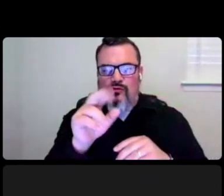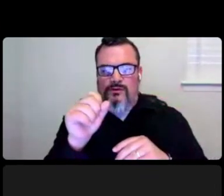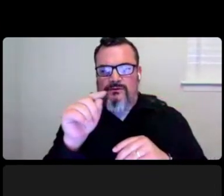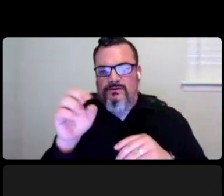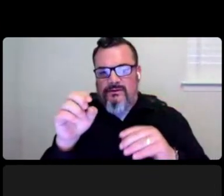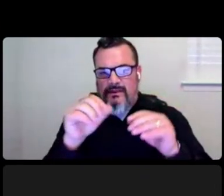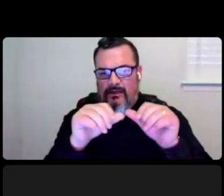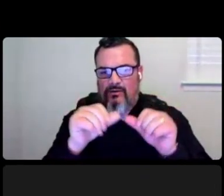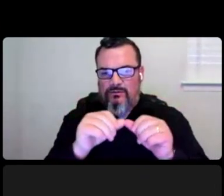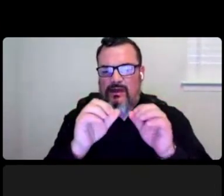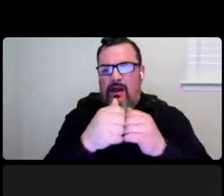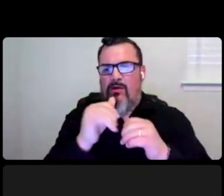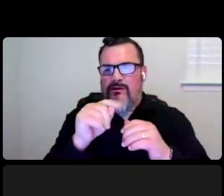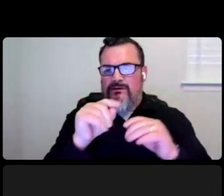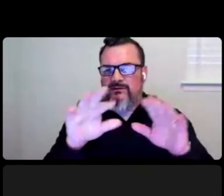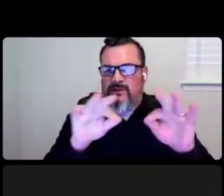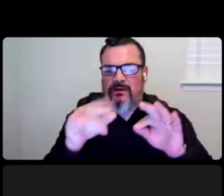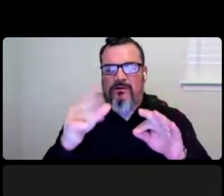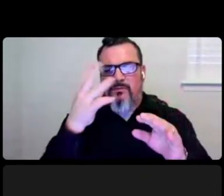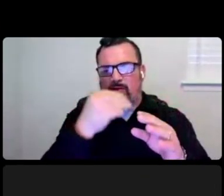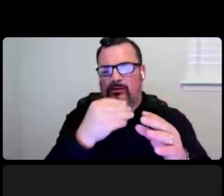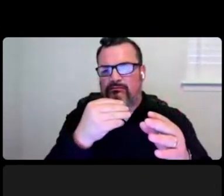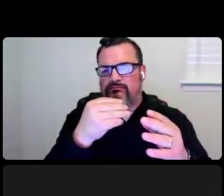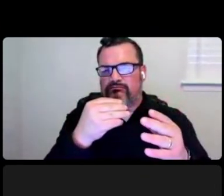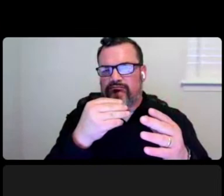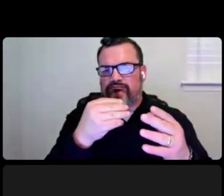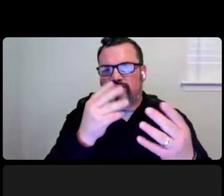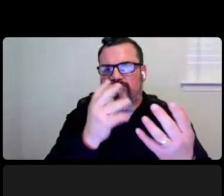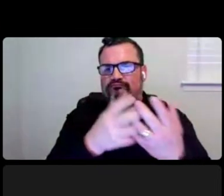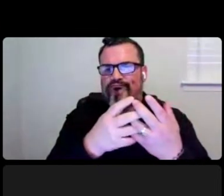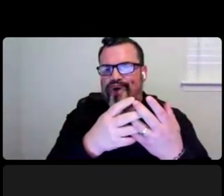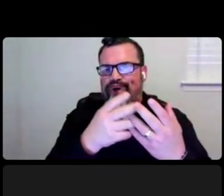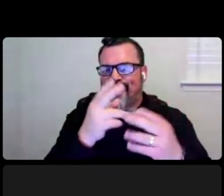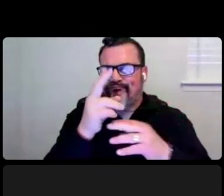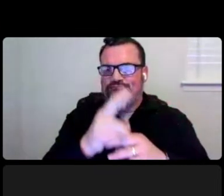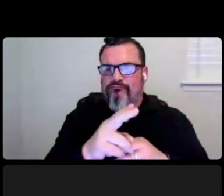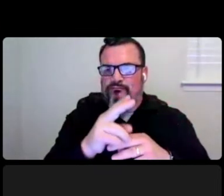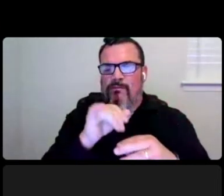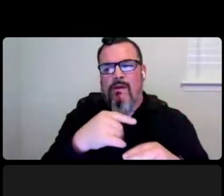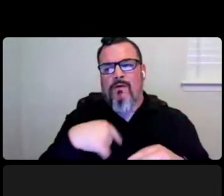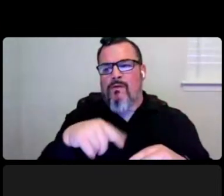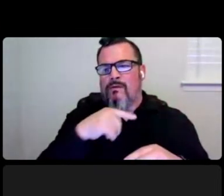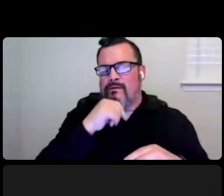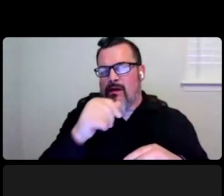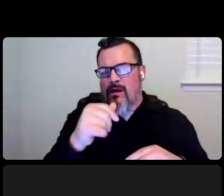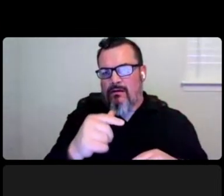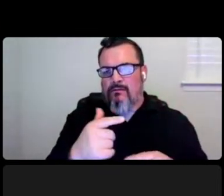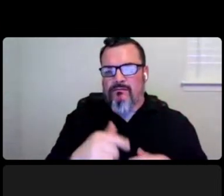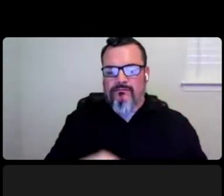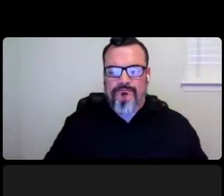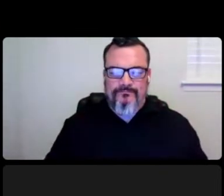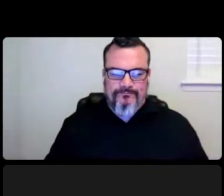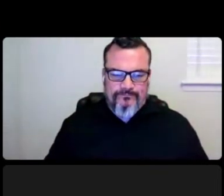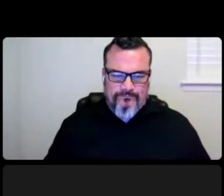just how it's elected. So you're pretty immune to those suits that a lot of us weren't immune to and went to trustee